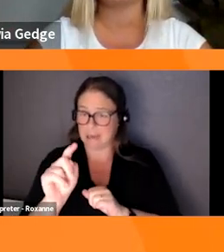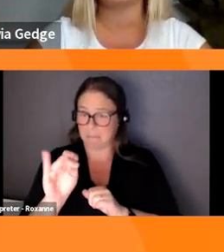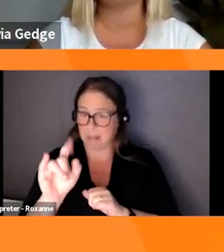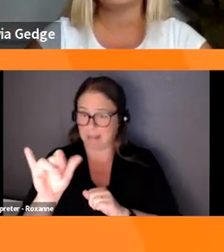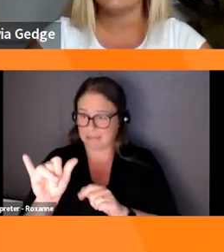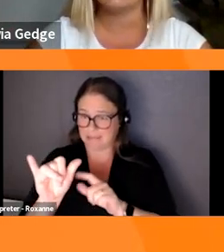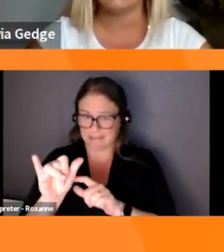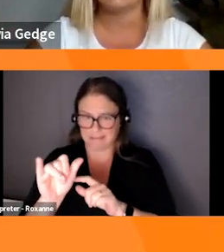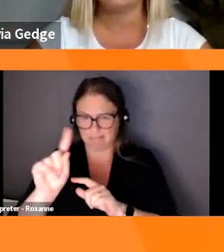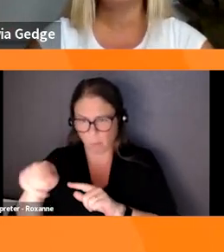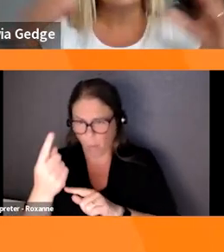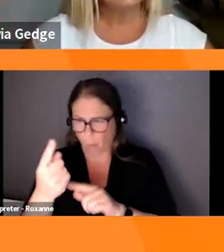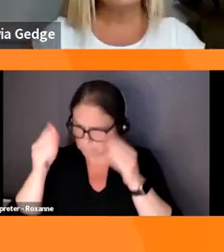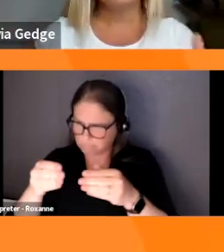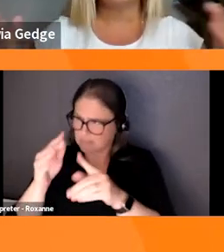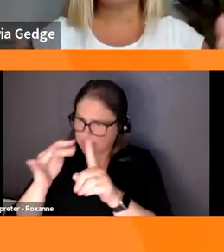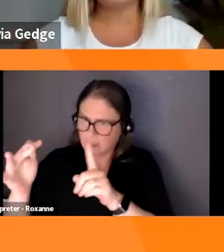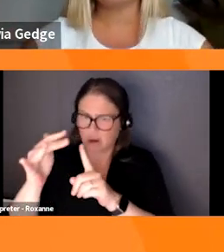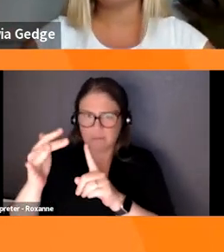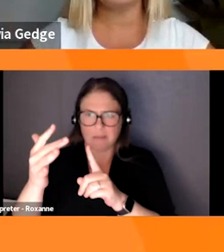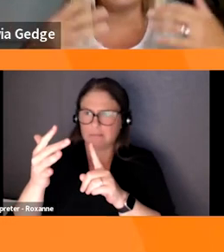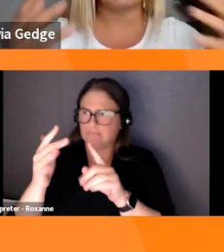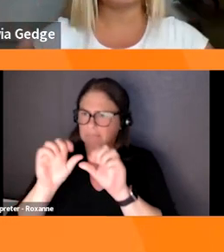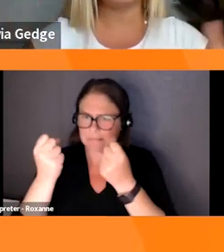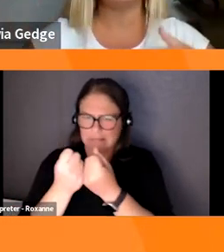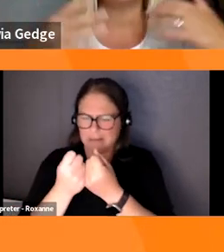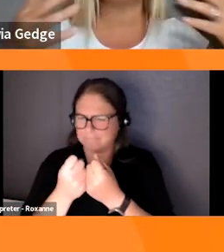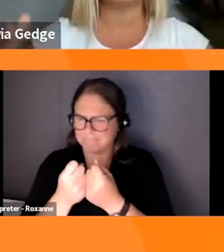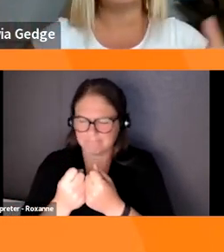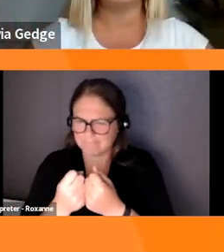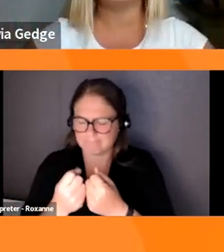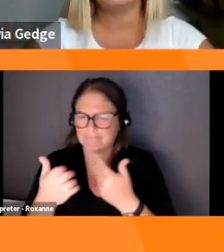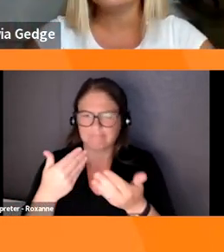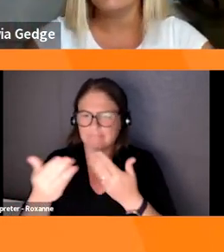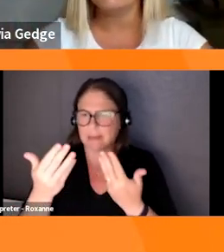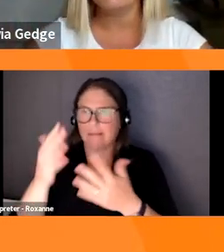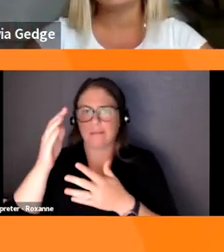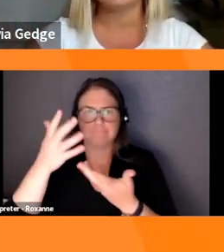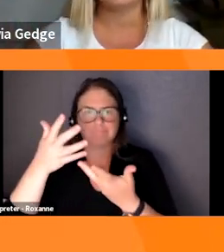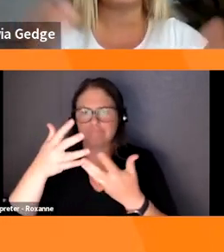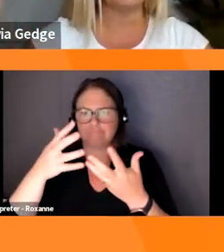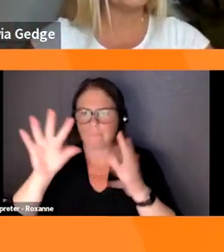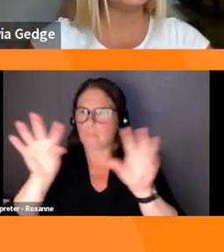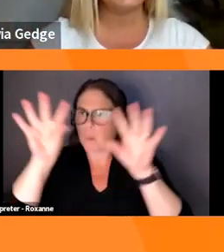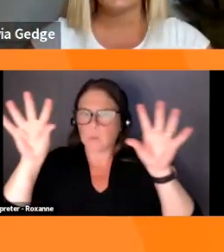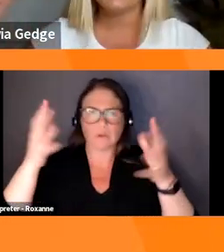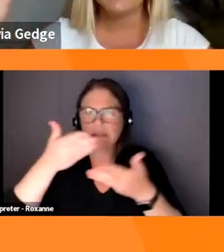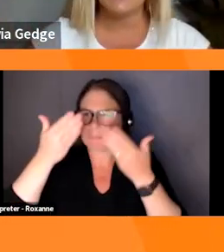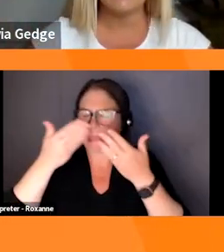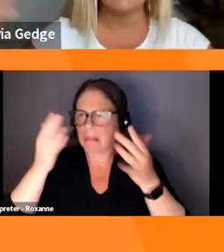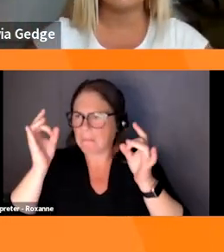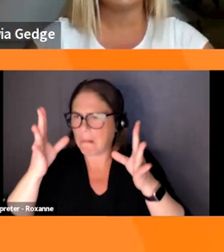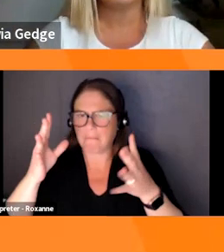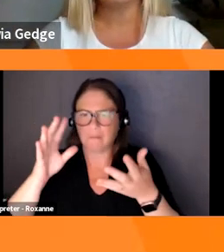the environment and the society, even though whether we've been smelling it, we've been feeling it, all of us from coast to